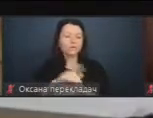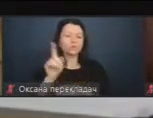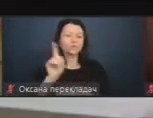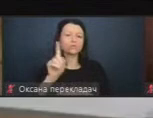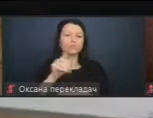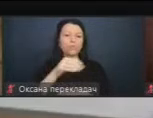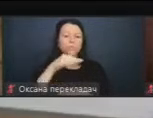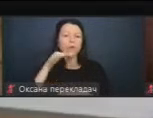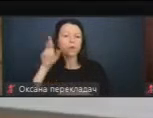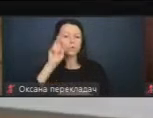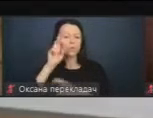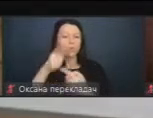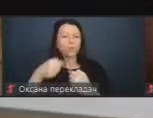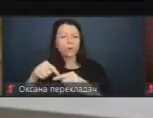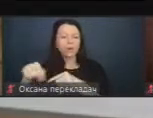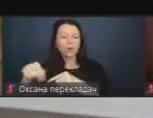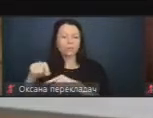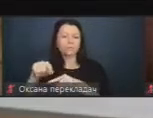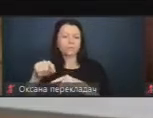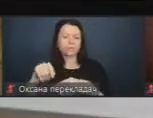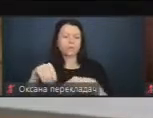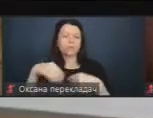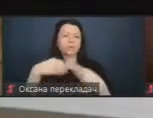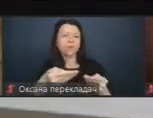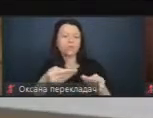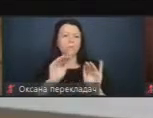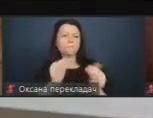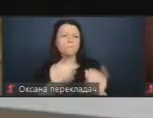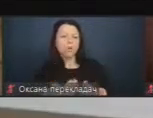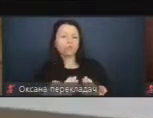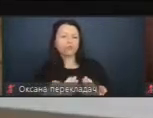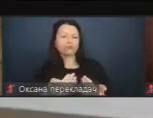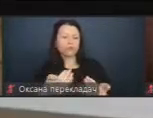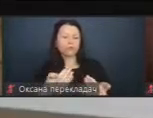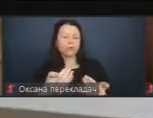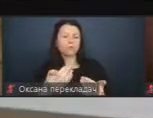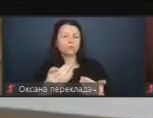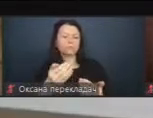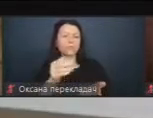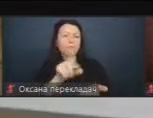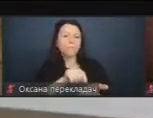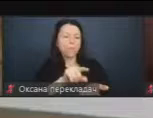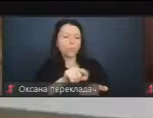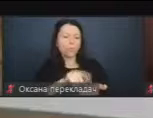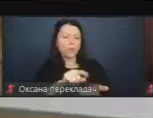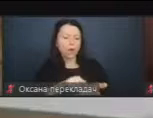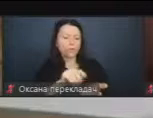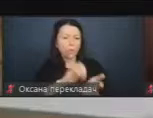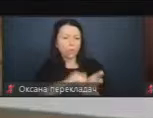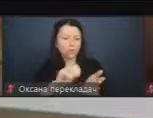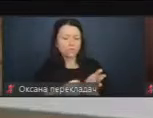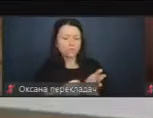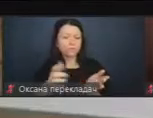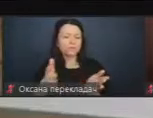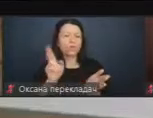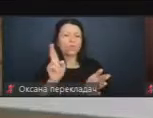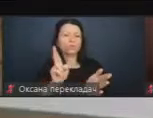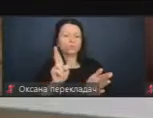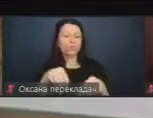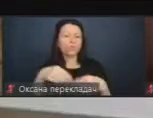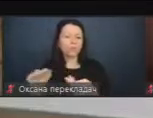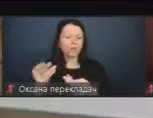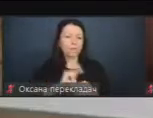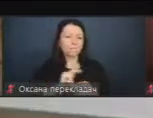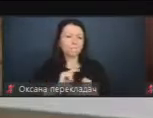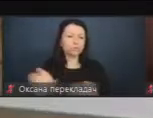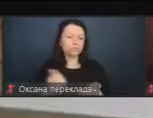persons with disabilities. So this is the case in more or less half of the member states. And I can share with you afterwards, if you like,